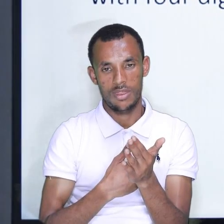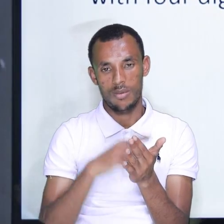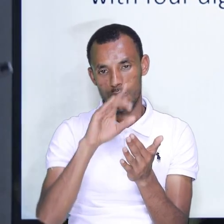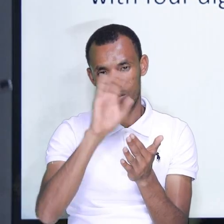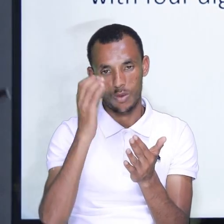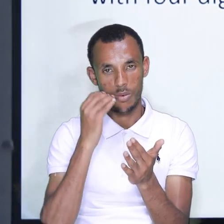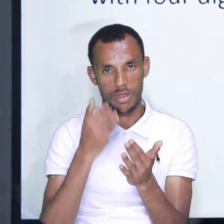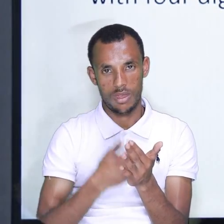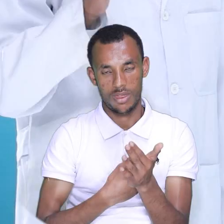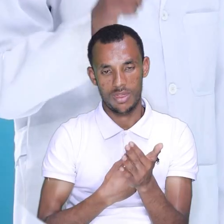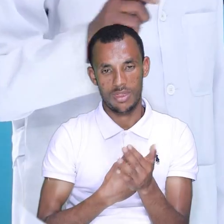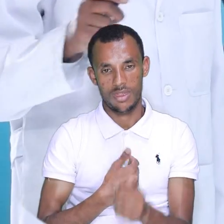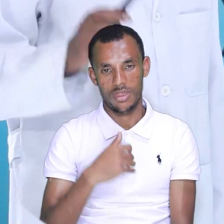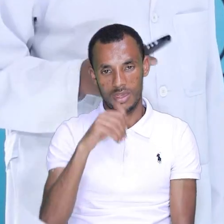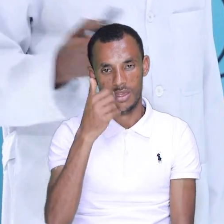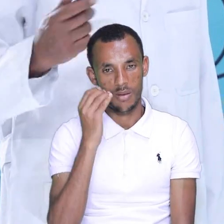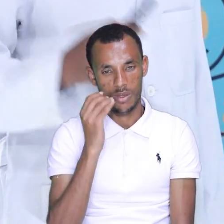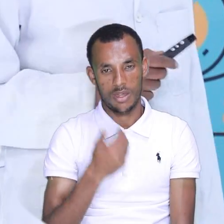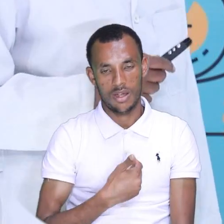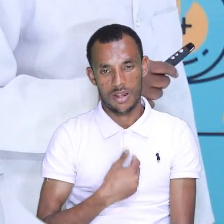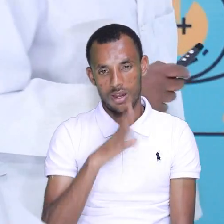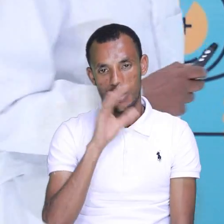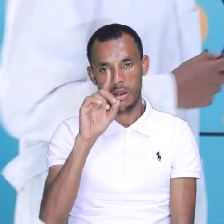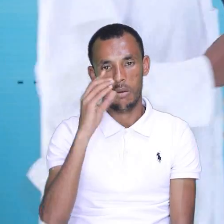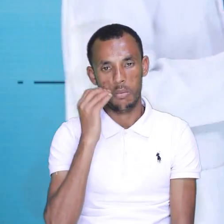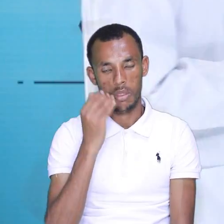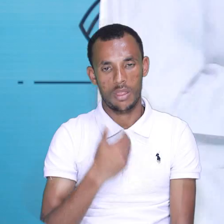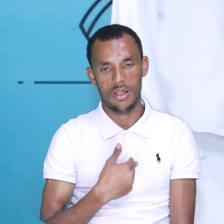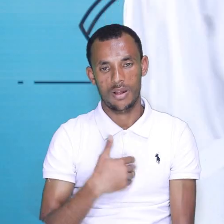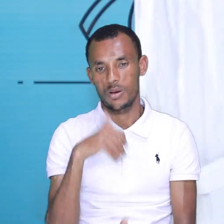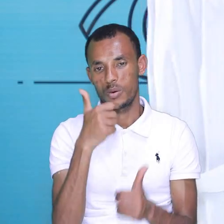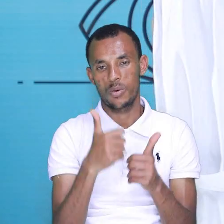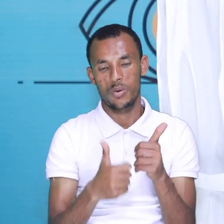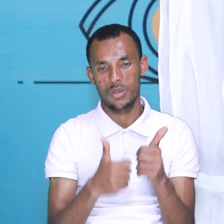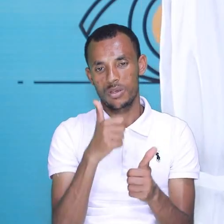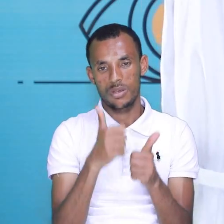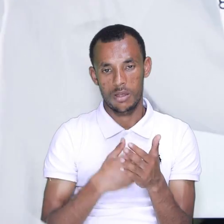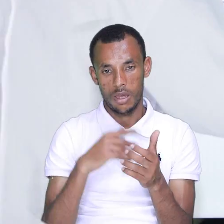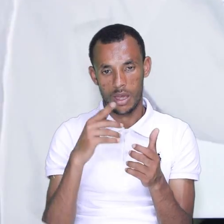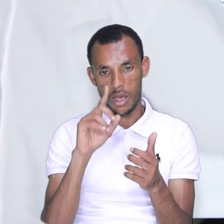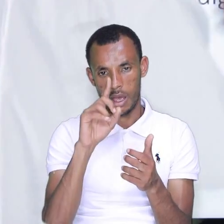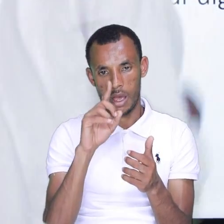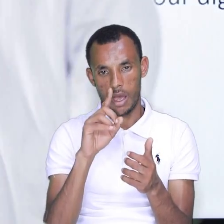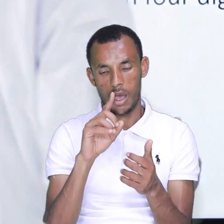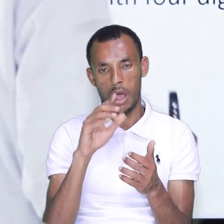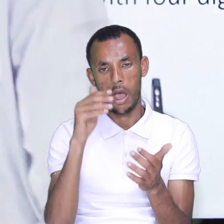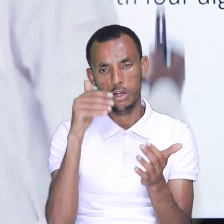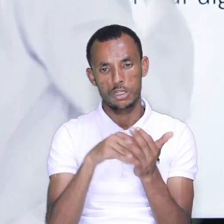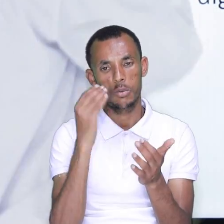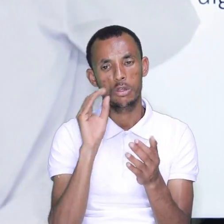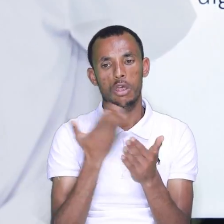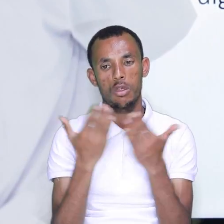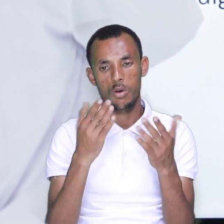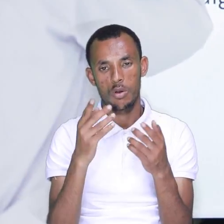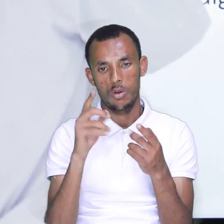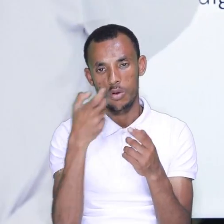hundreds place, tens place, and units place. Which digit that you have to put 10,000 place?